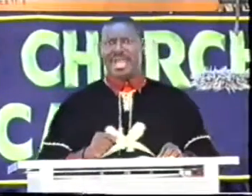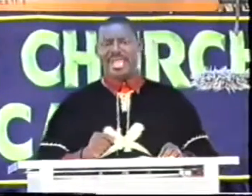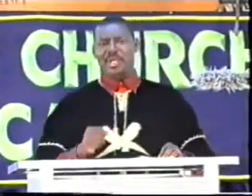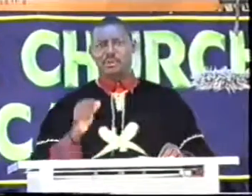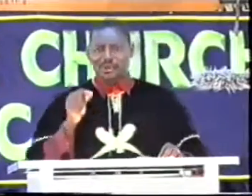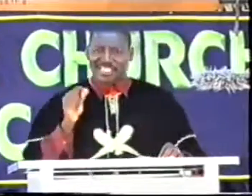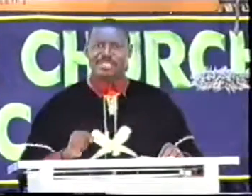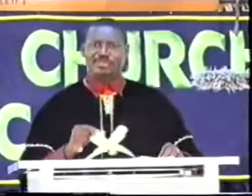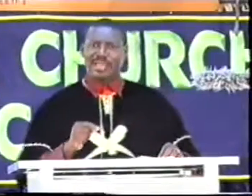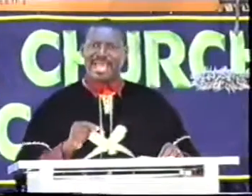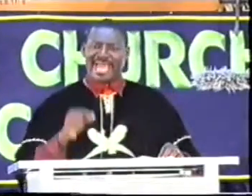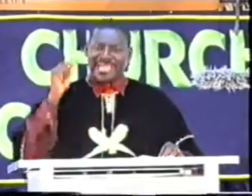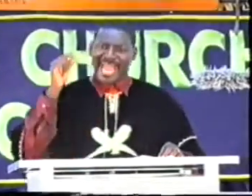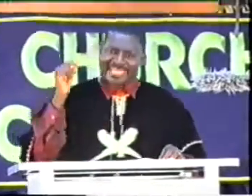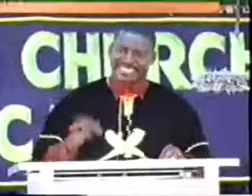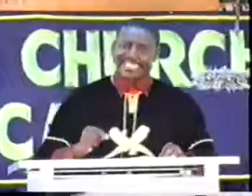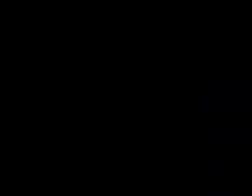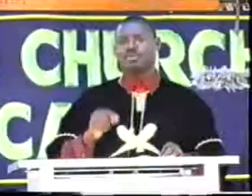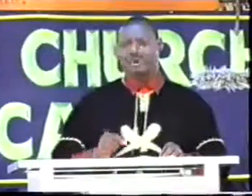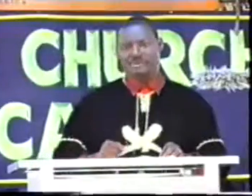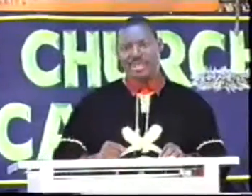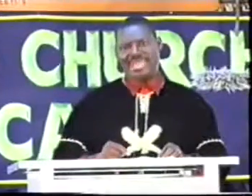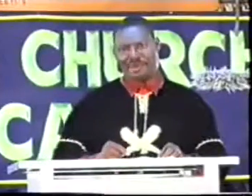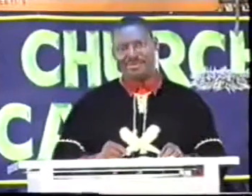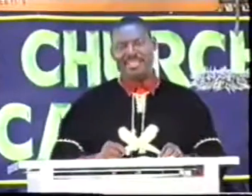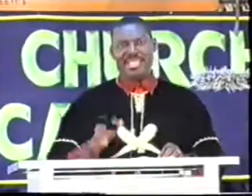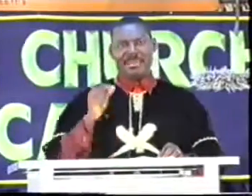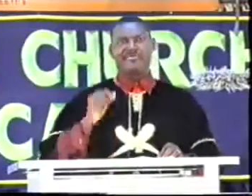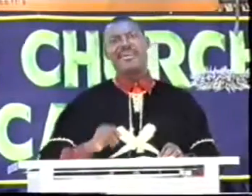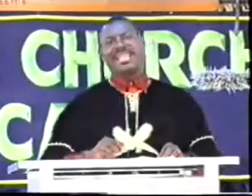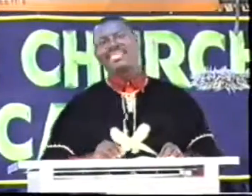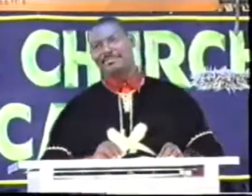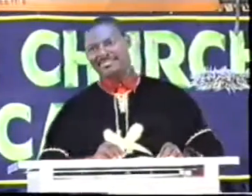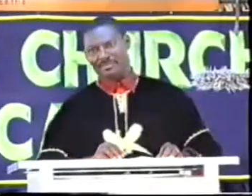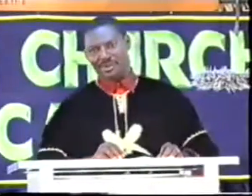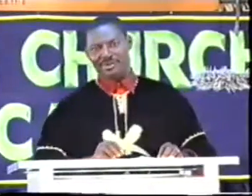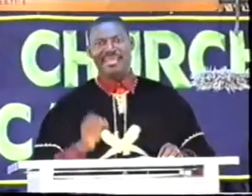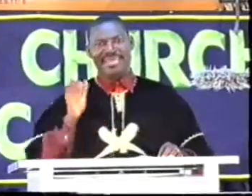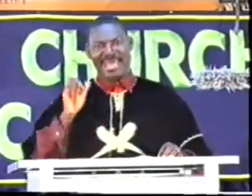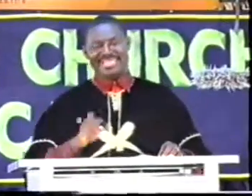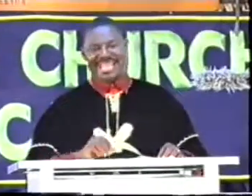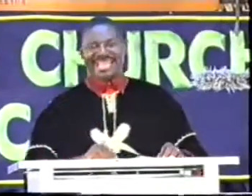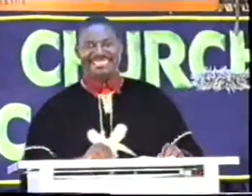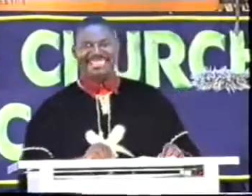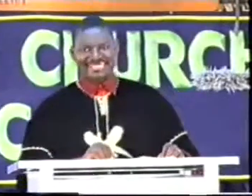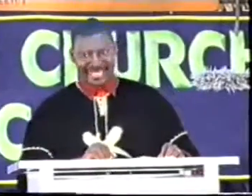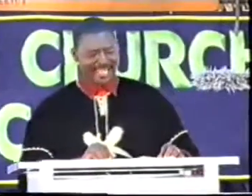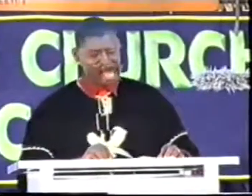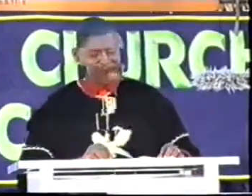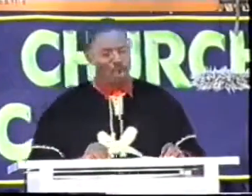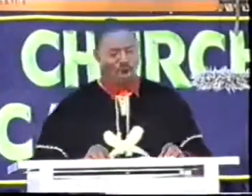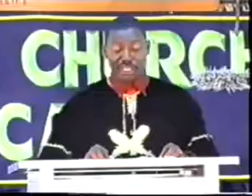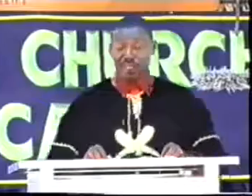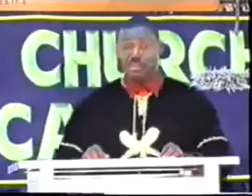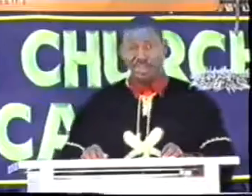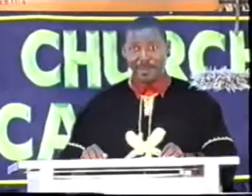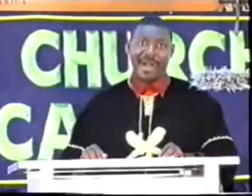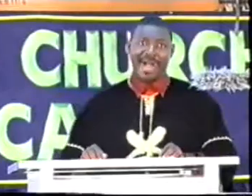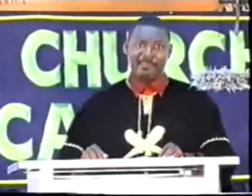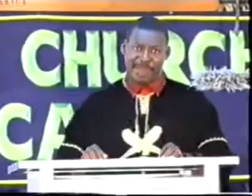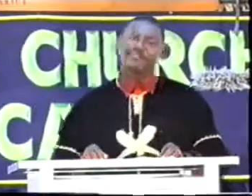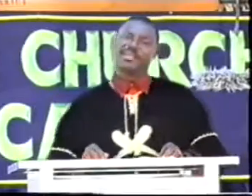no a enkofo gina so e de age and to so dudu ene no ye be hwe Malachi chapter 3 no na ye nya entiase e wo